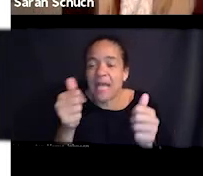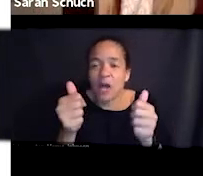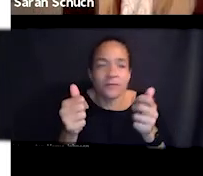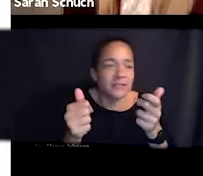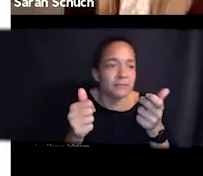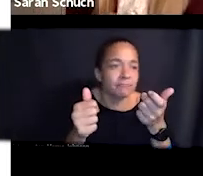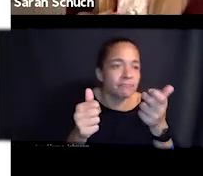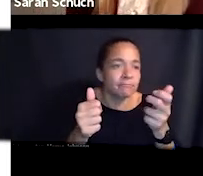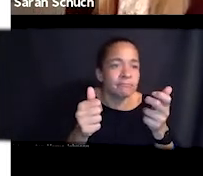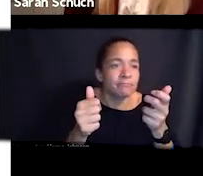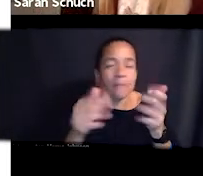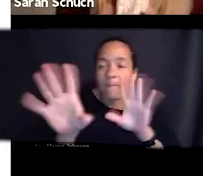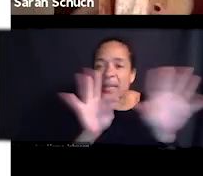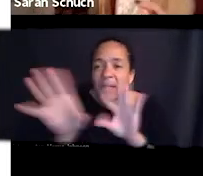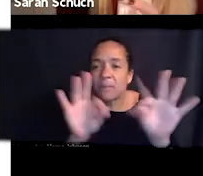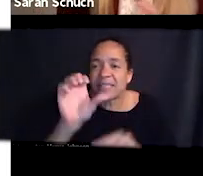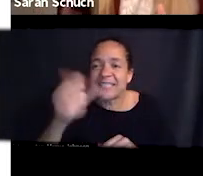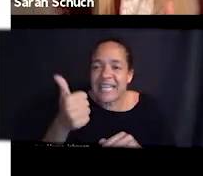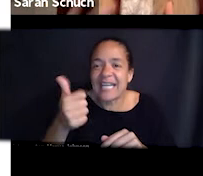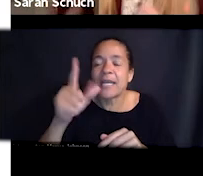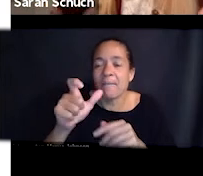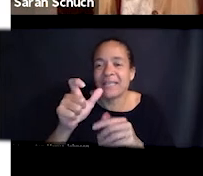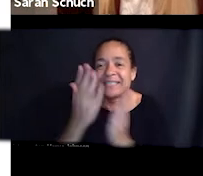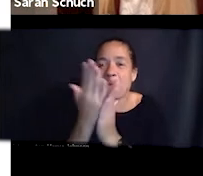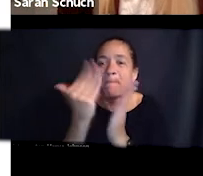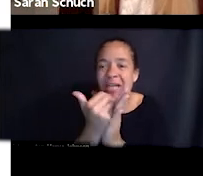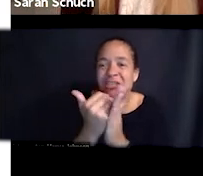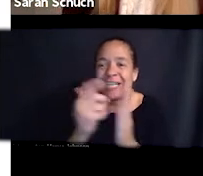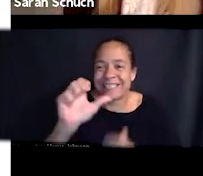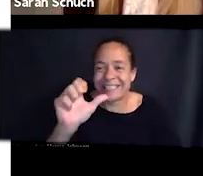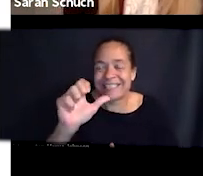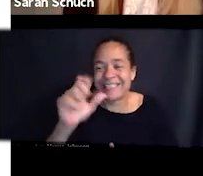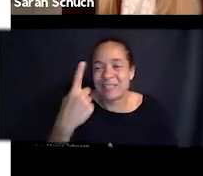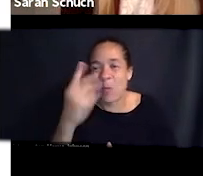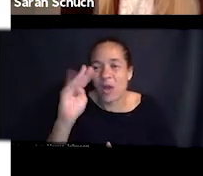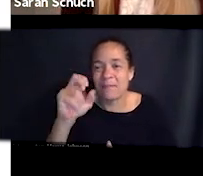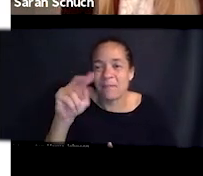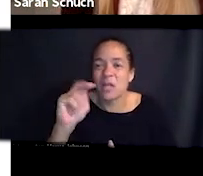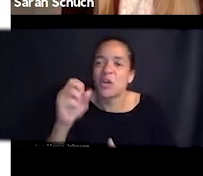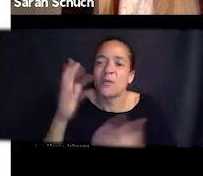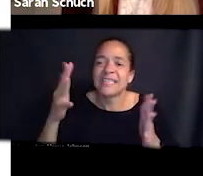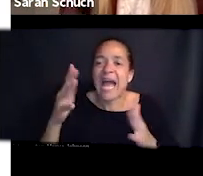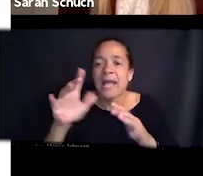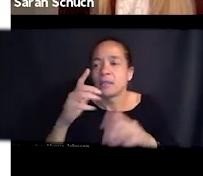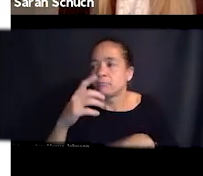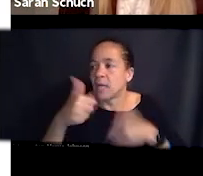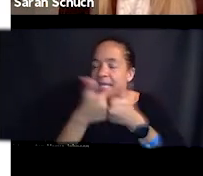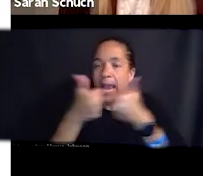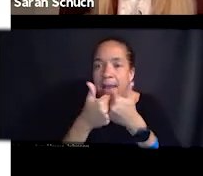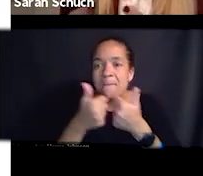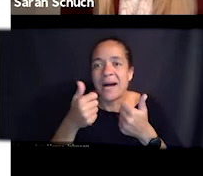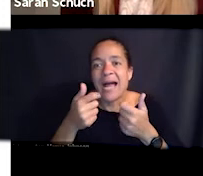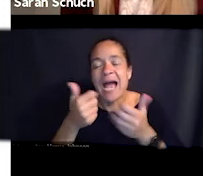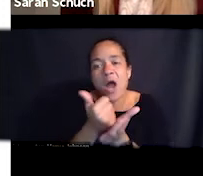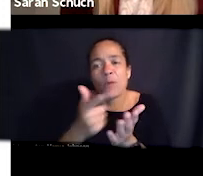couldn't go over a million. So it was kind of a game, and it helped them, I think, understand how far 1 million would go. And I